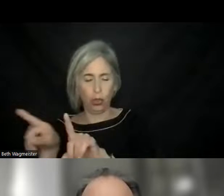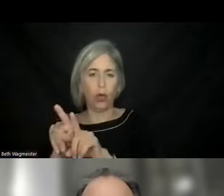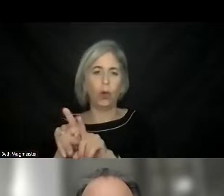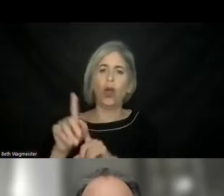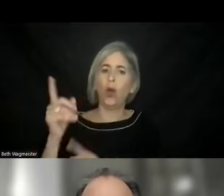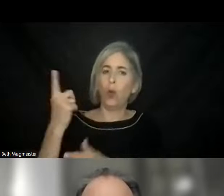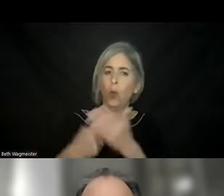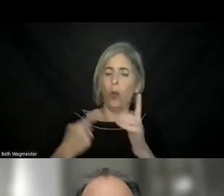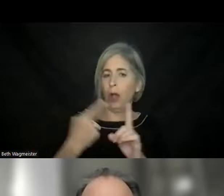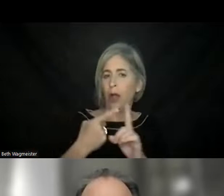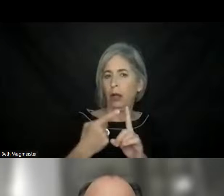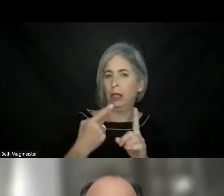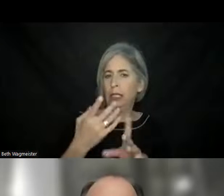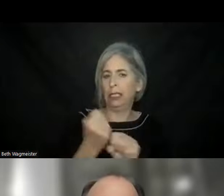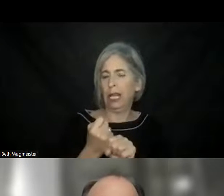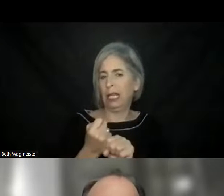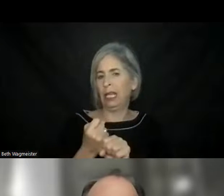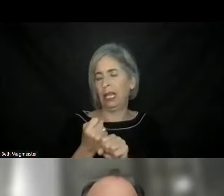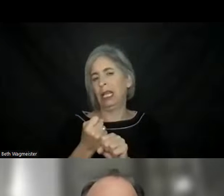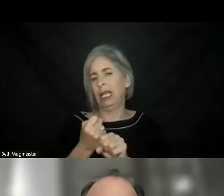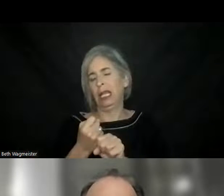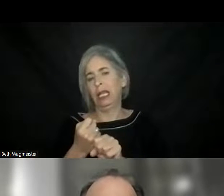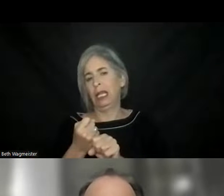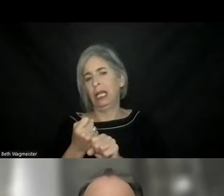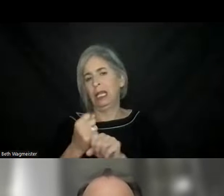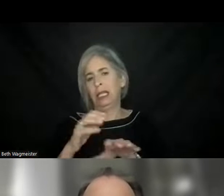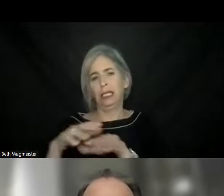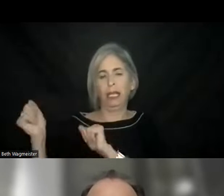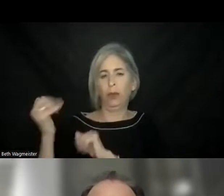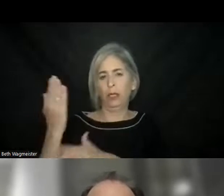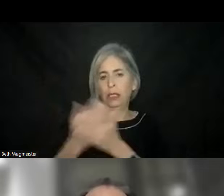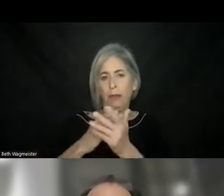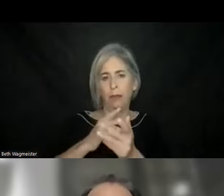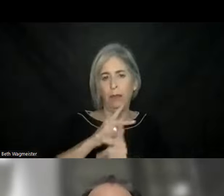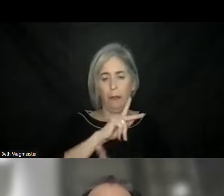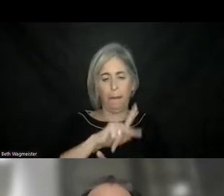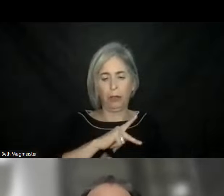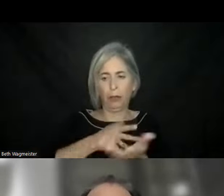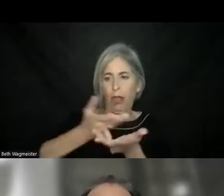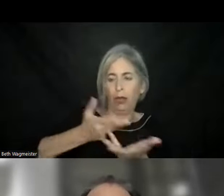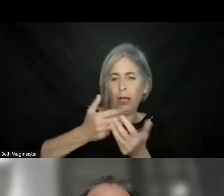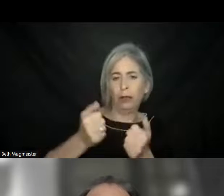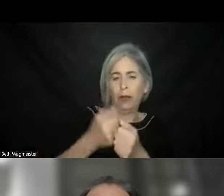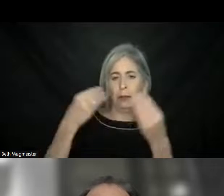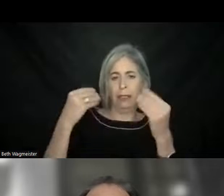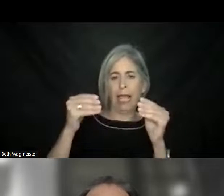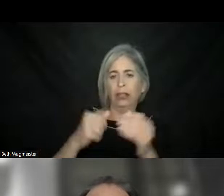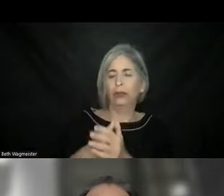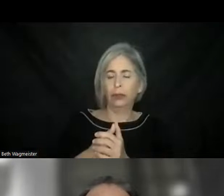one of which is taking away the some of the personal interaction you get from sales